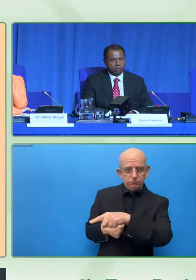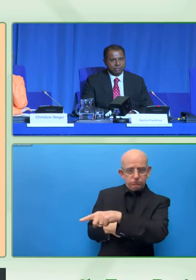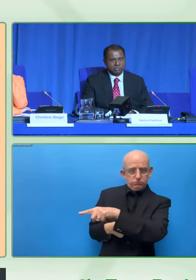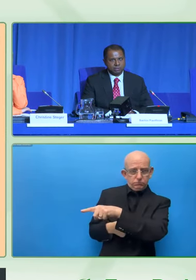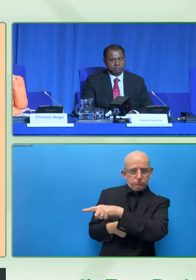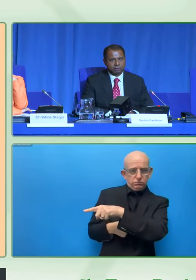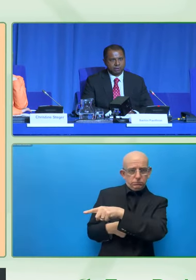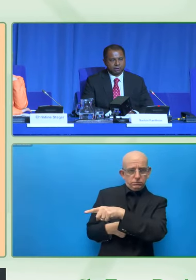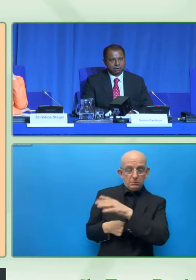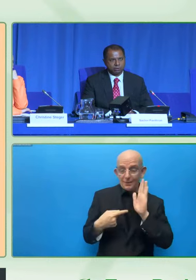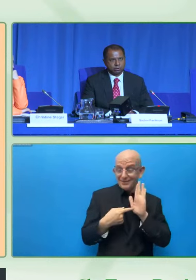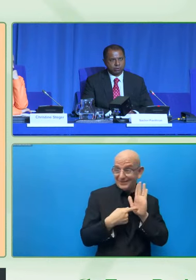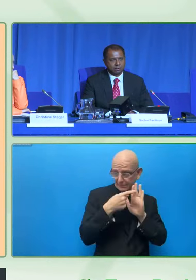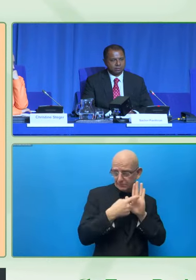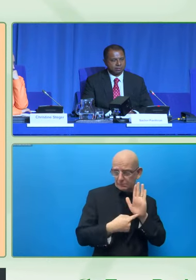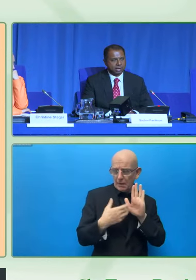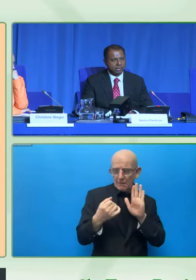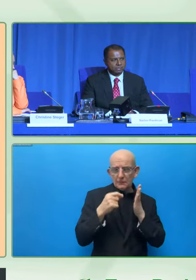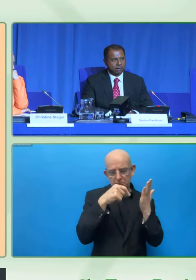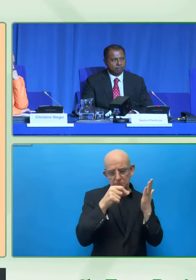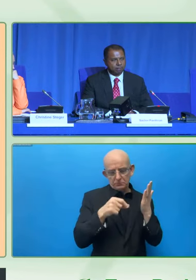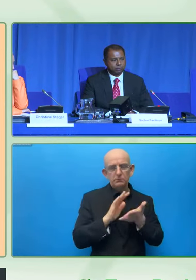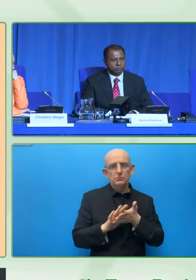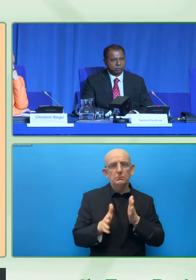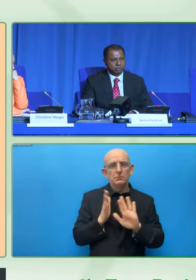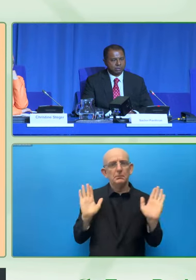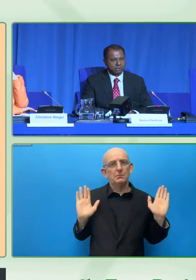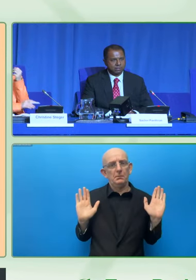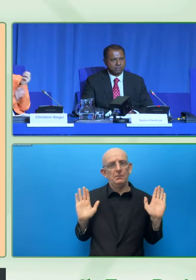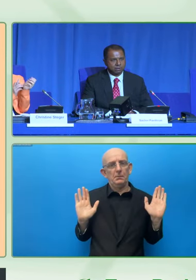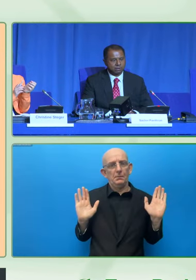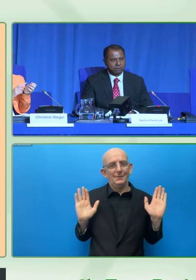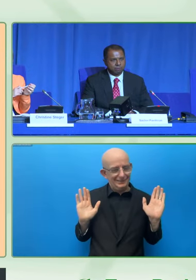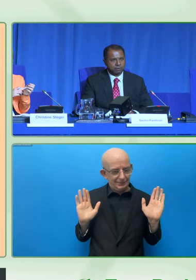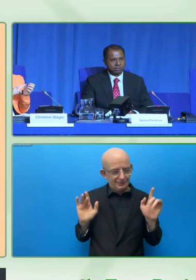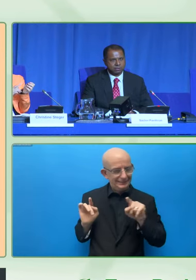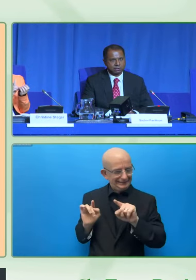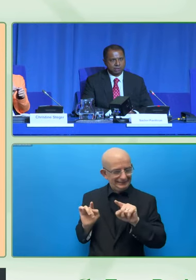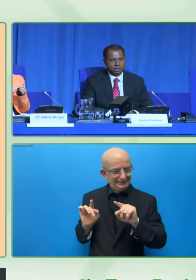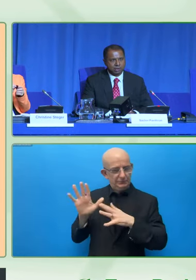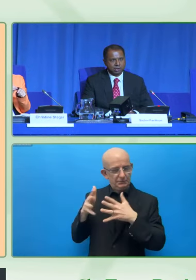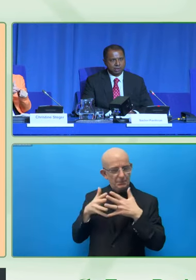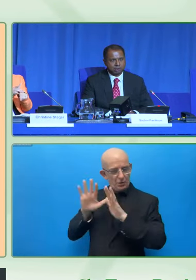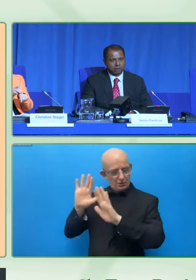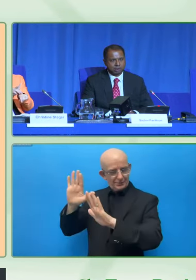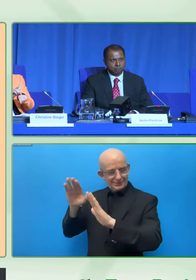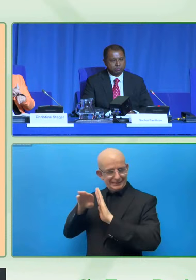with all these different authorities that has come through since the first,